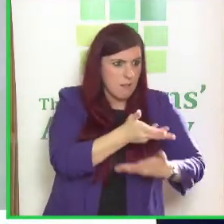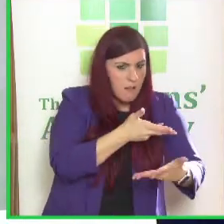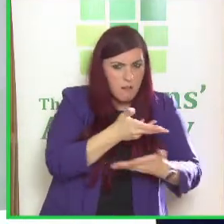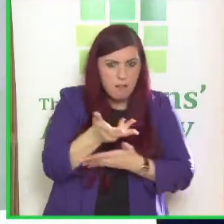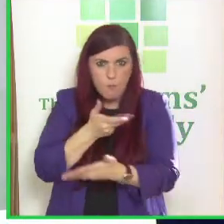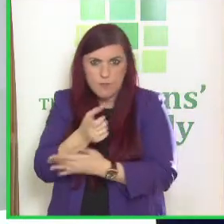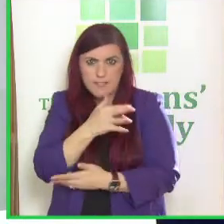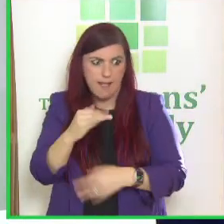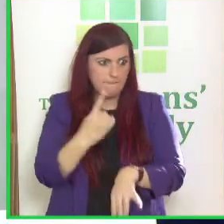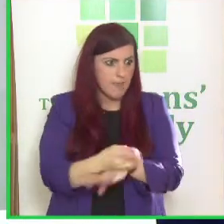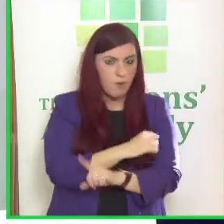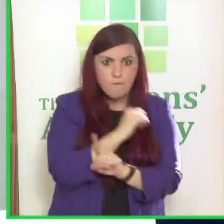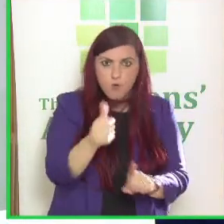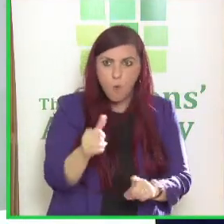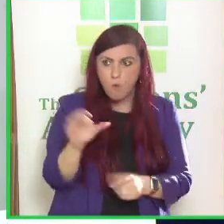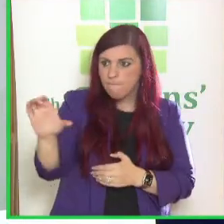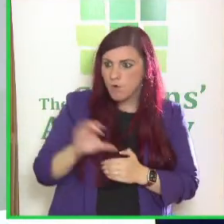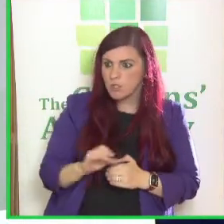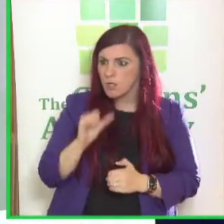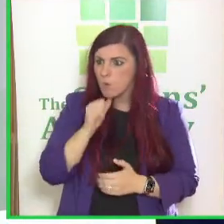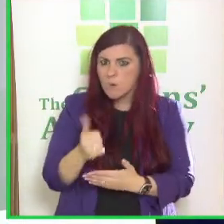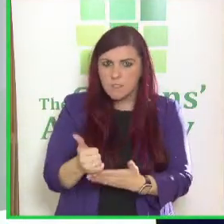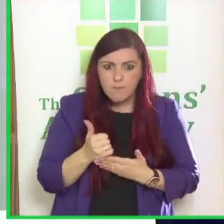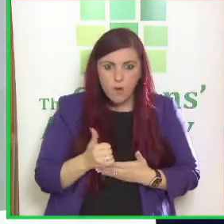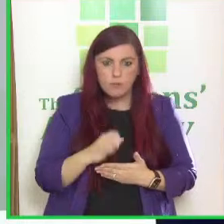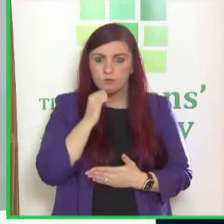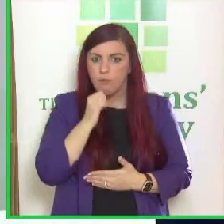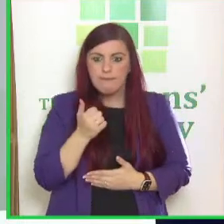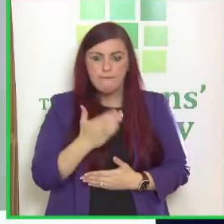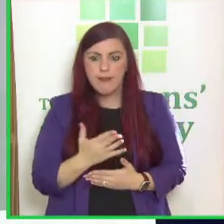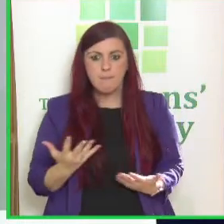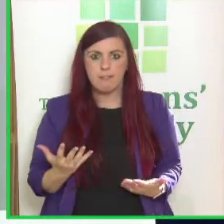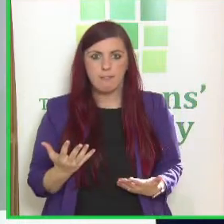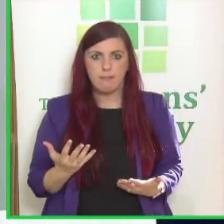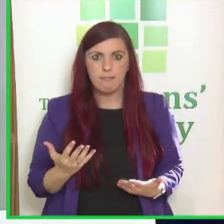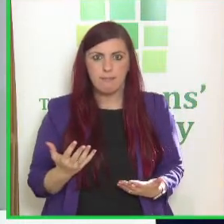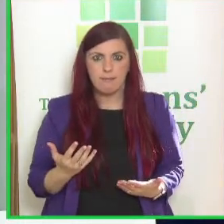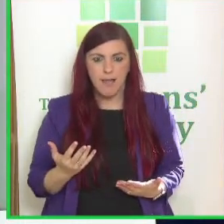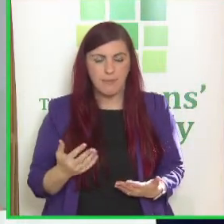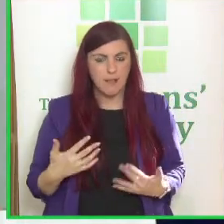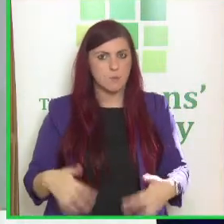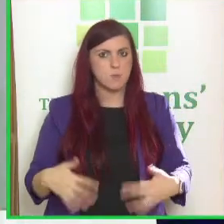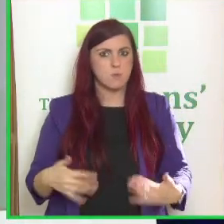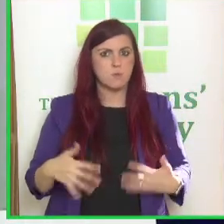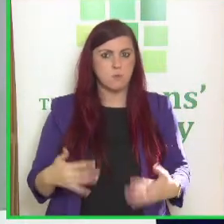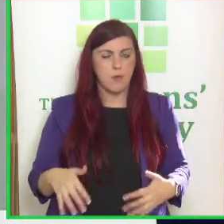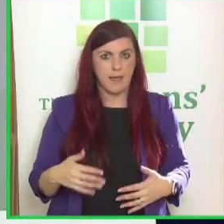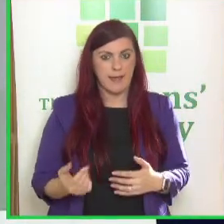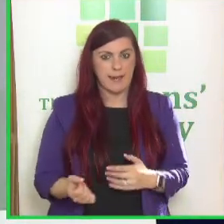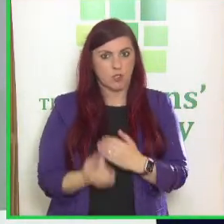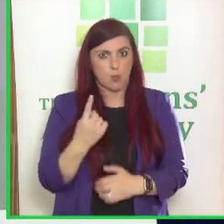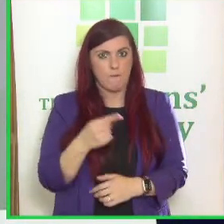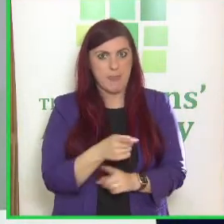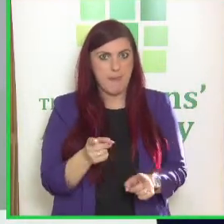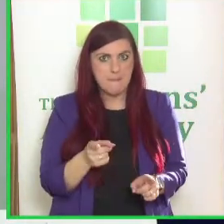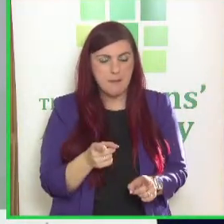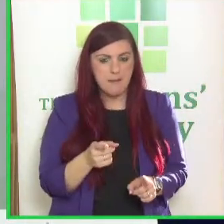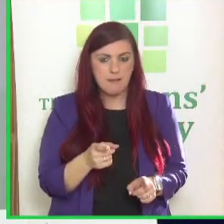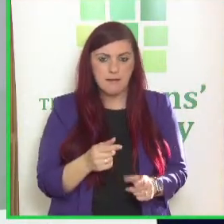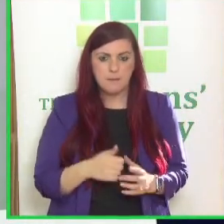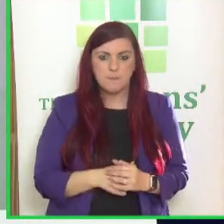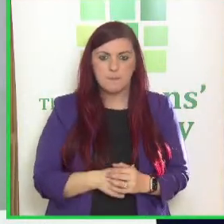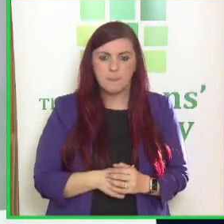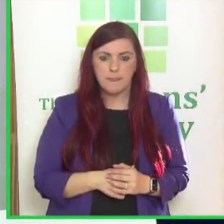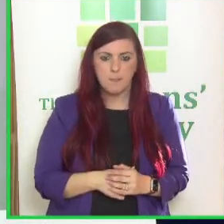the supports. They don't have some of the supports that are available in the community, and that's a real call to action in there. But we heard